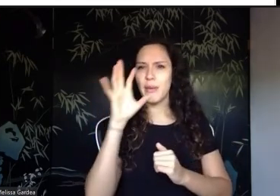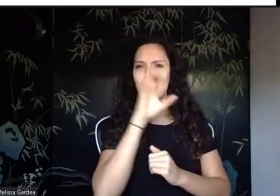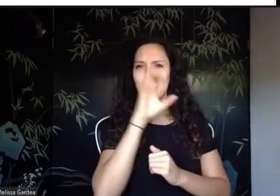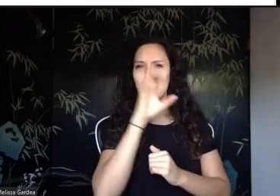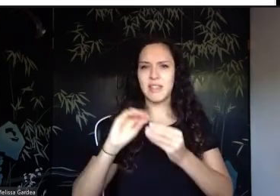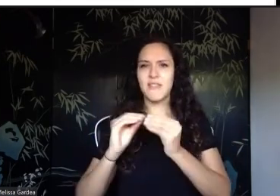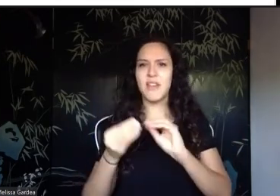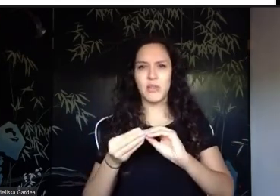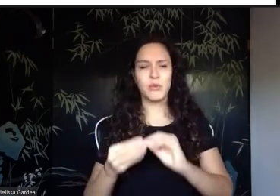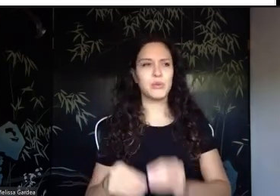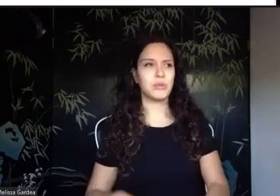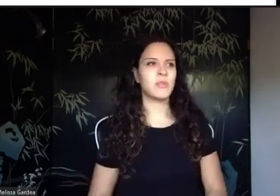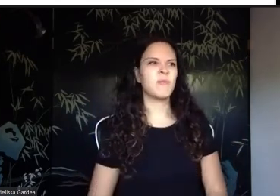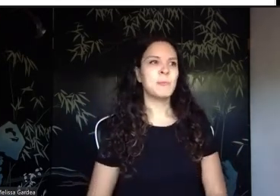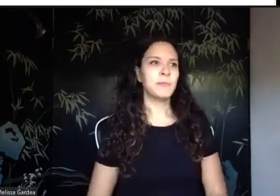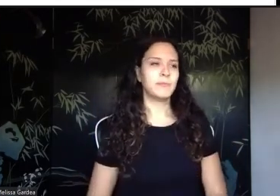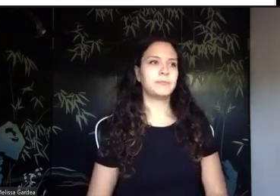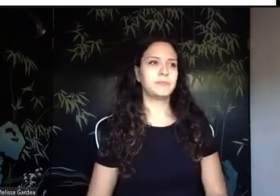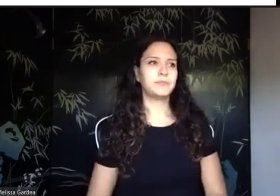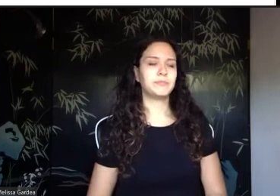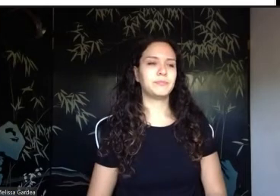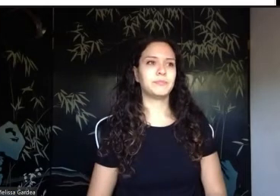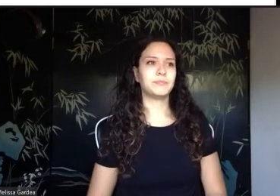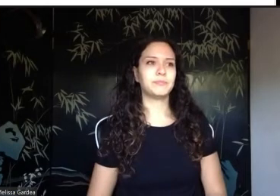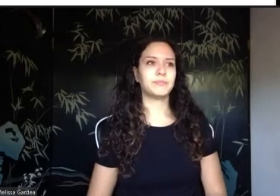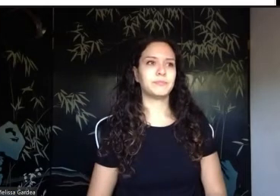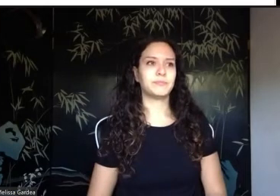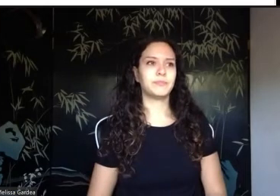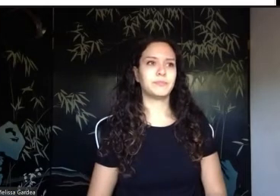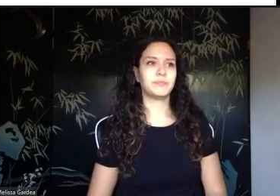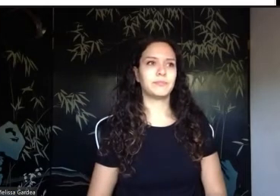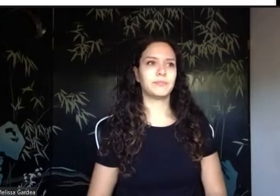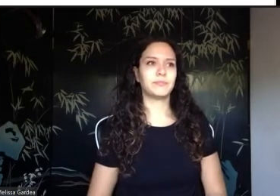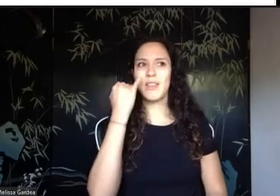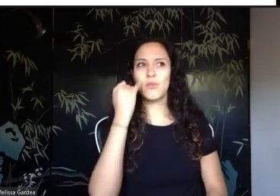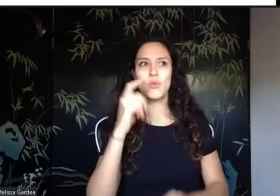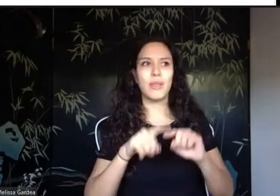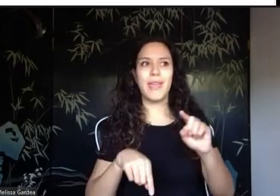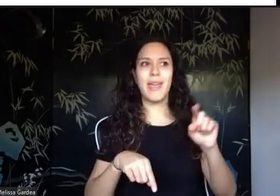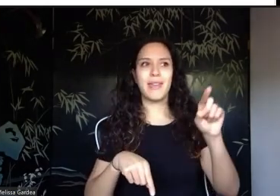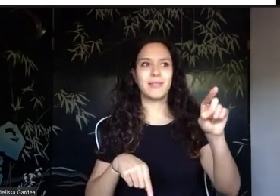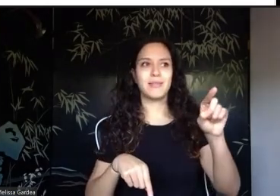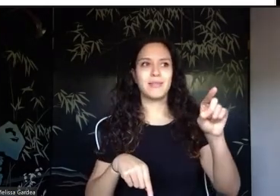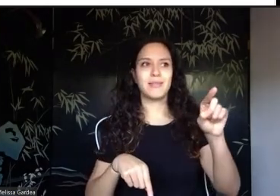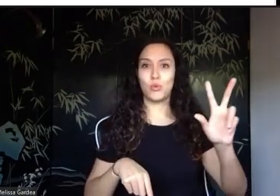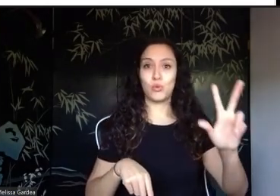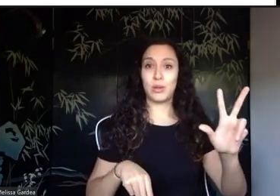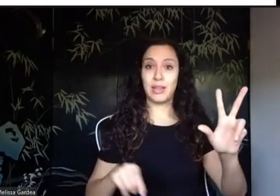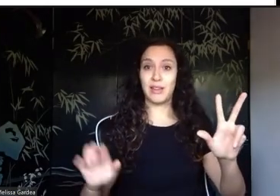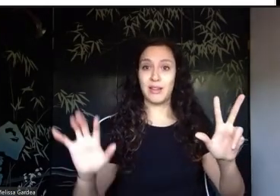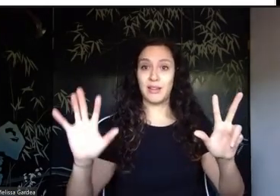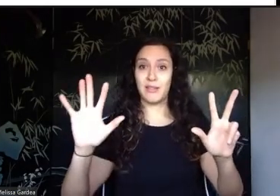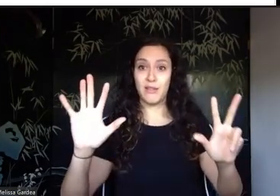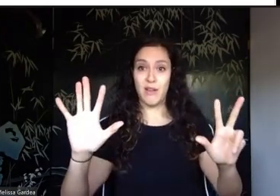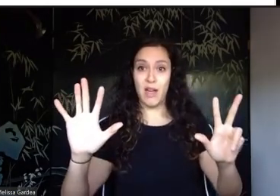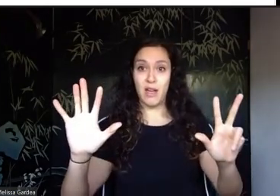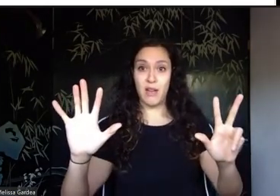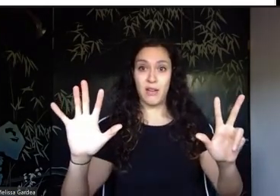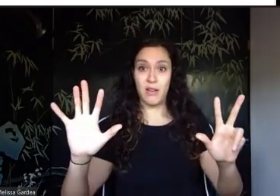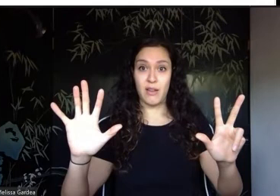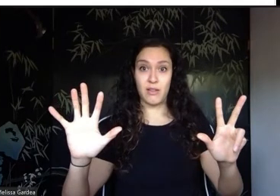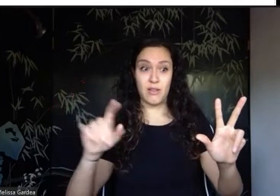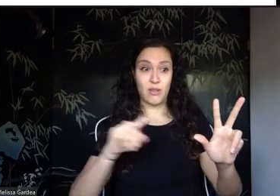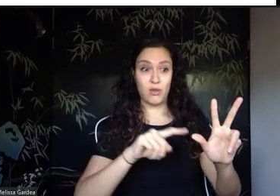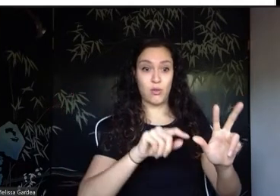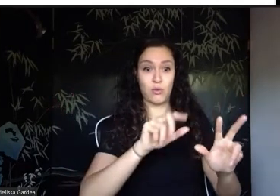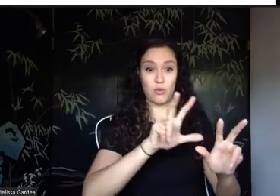we're going to learn how to find missing values in situations where you can't get to the number